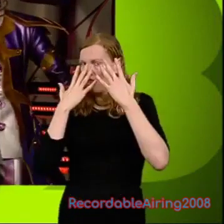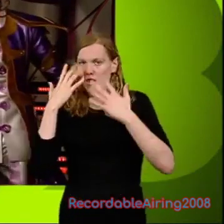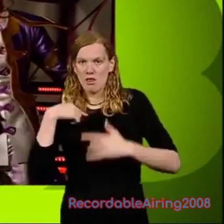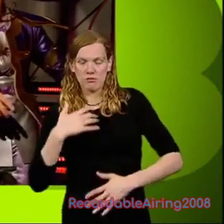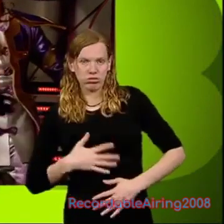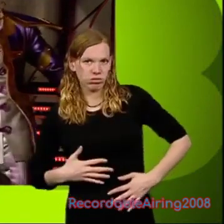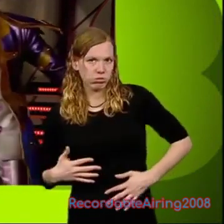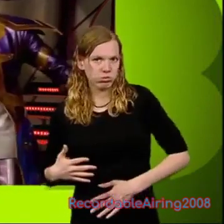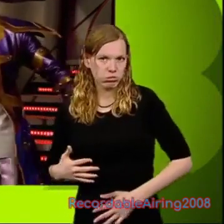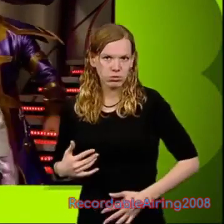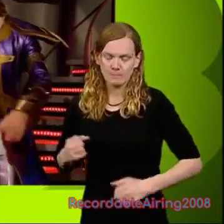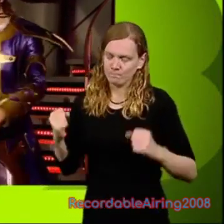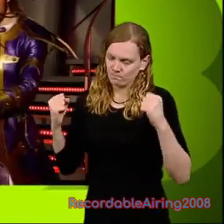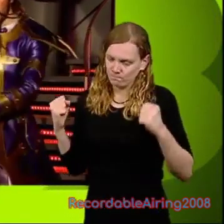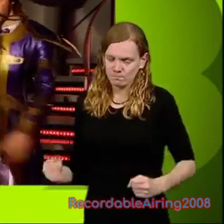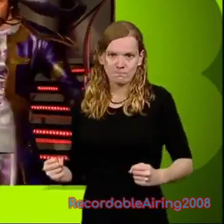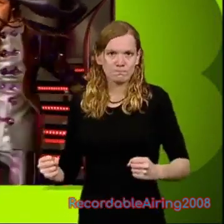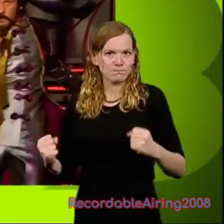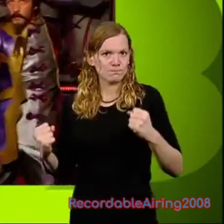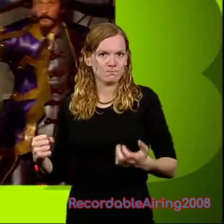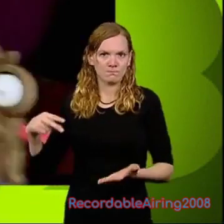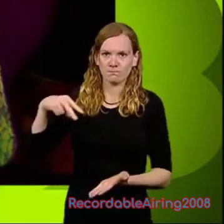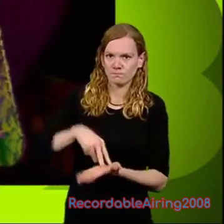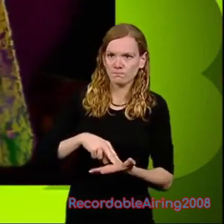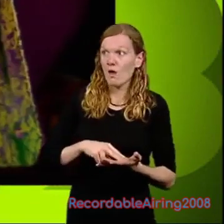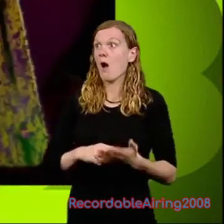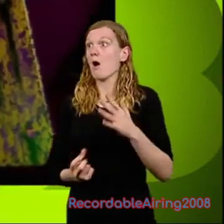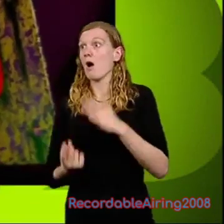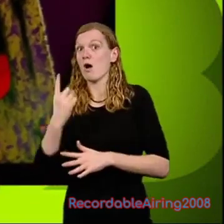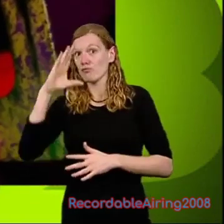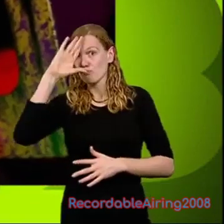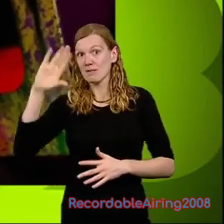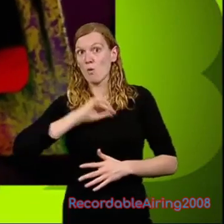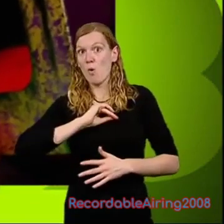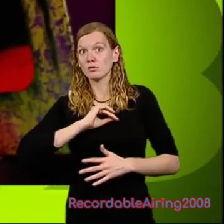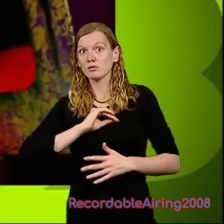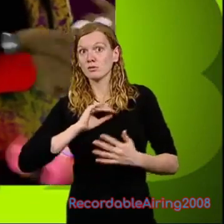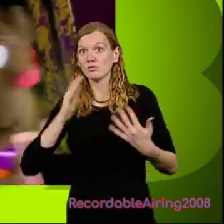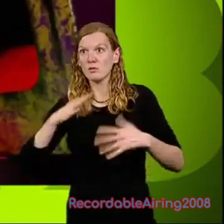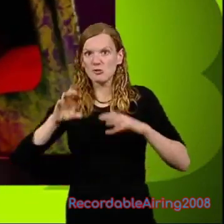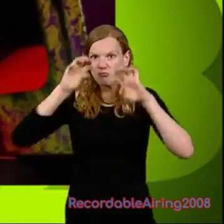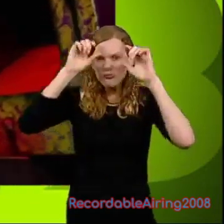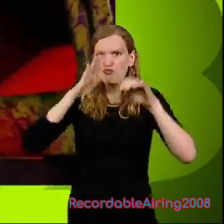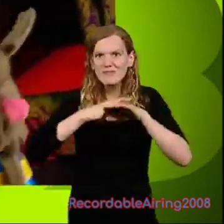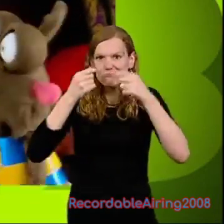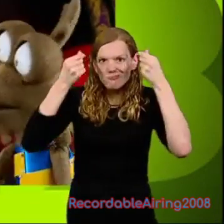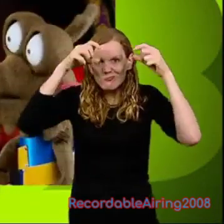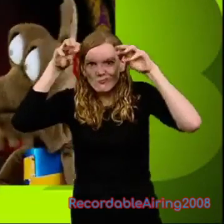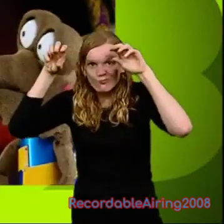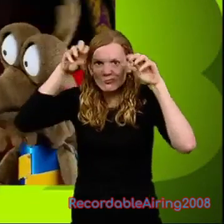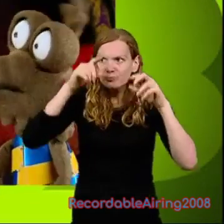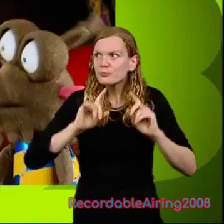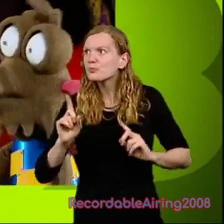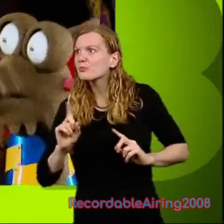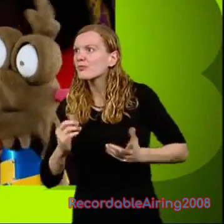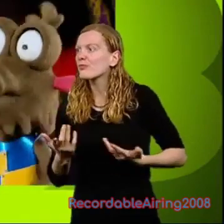myself together. Get the latest report from Zorst. It's a Zorst report, the Zorst report. Travel news and